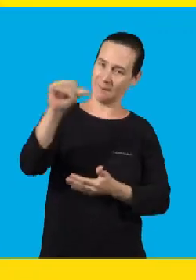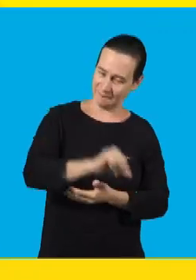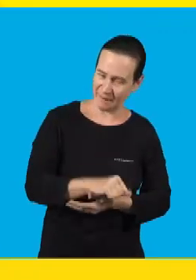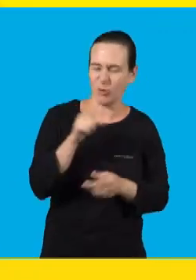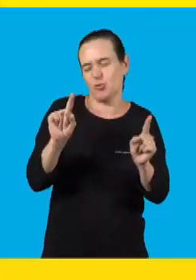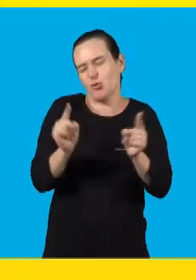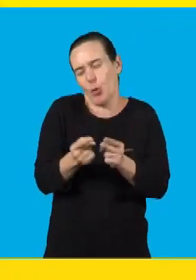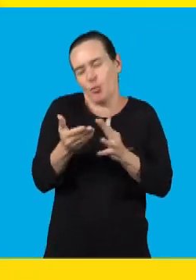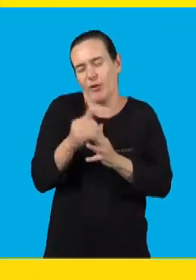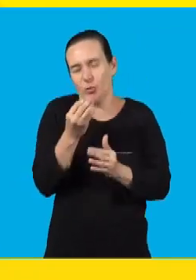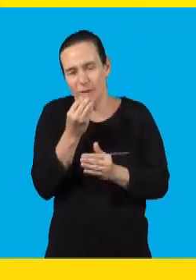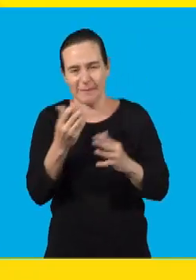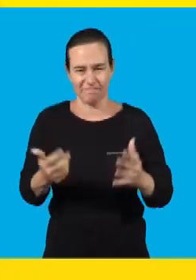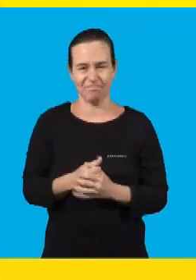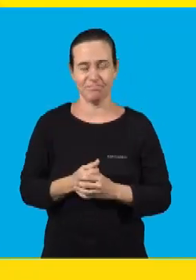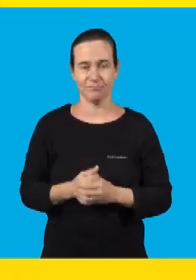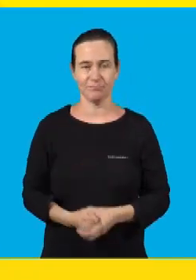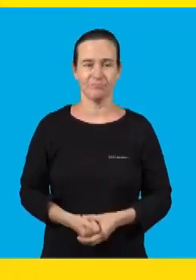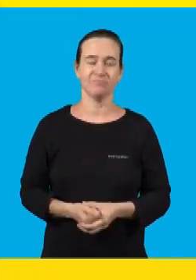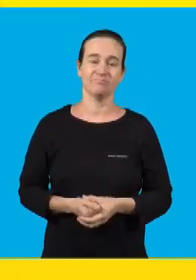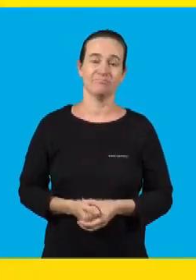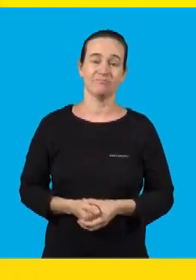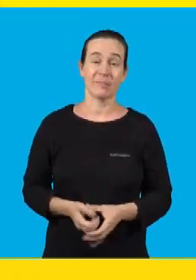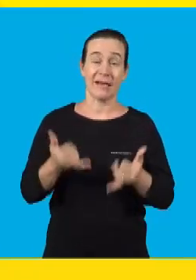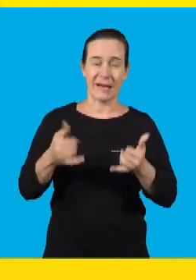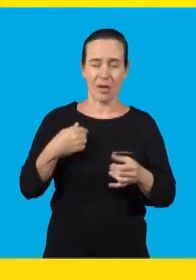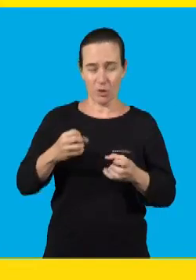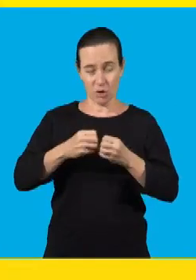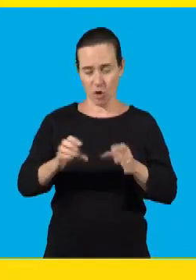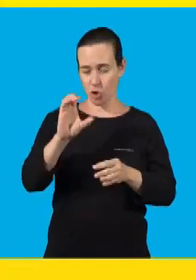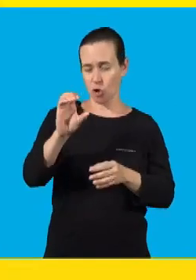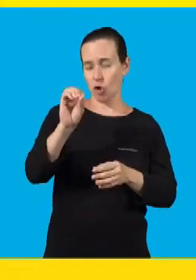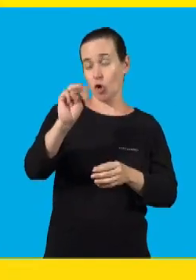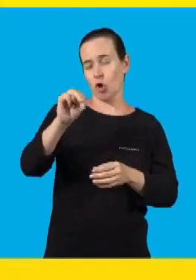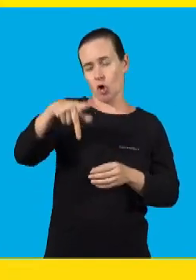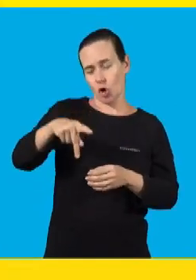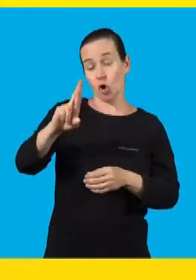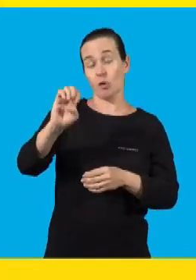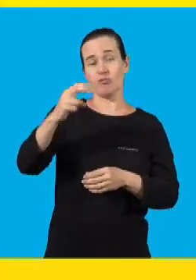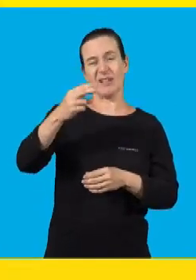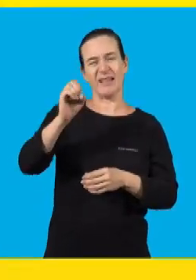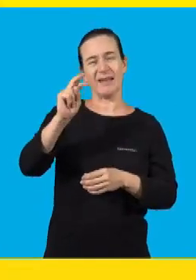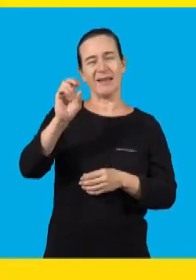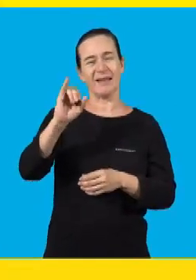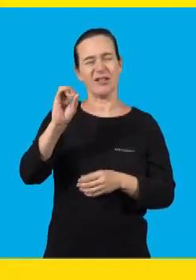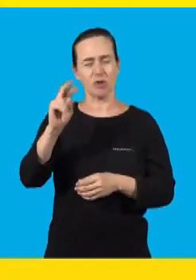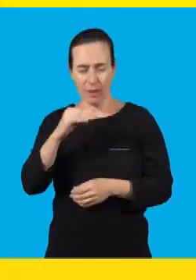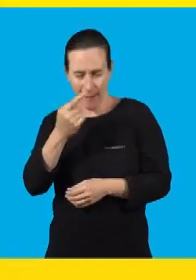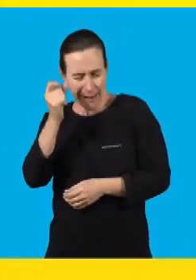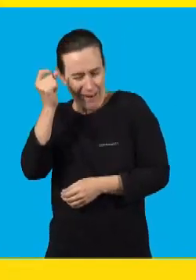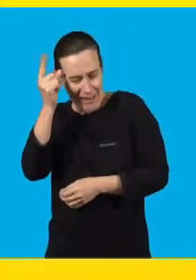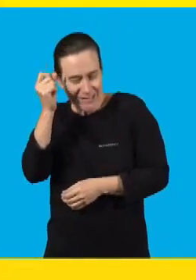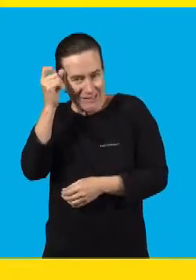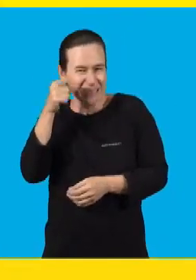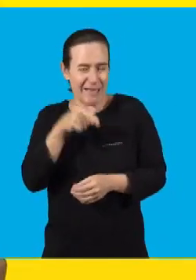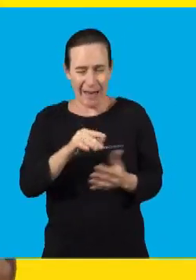Learners, welcome back from your little snack break. We will now dig into the comprehension strategies for literature. All right, so